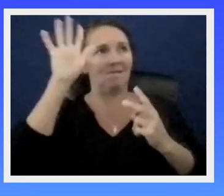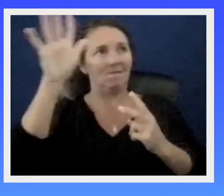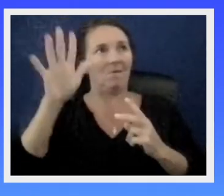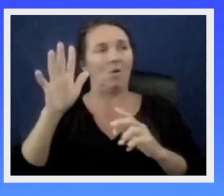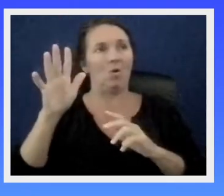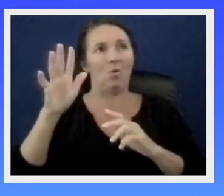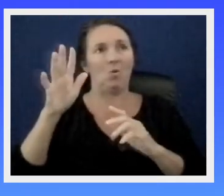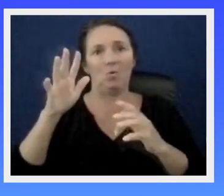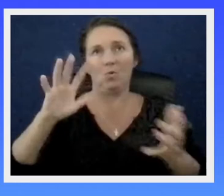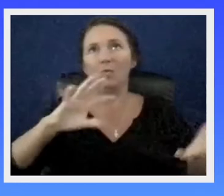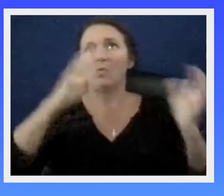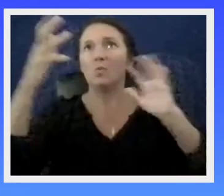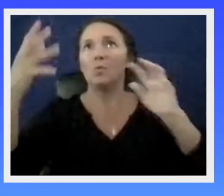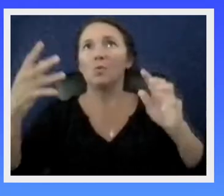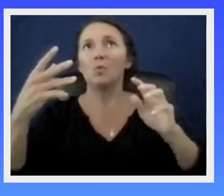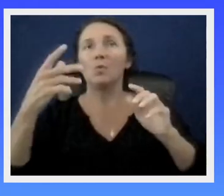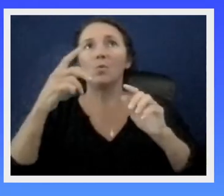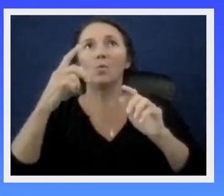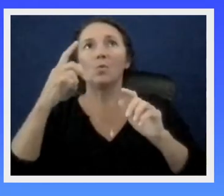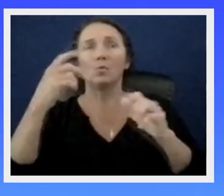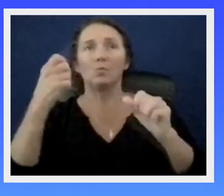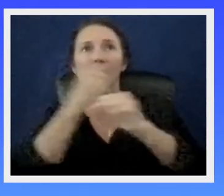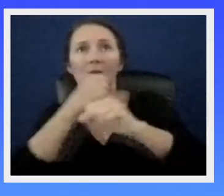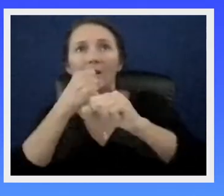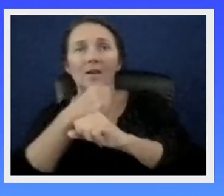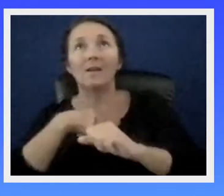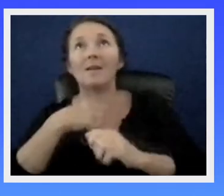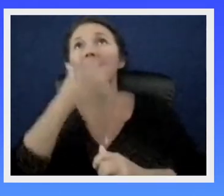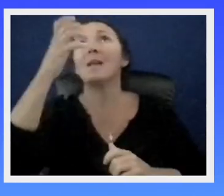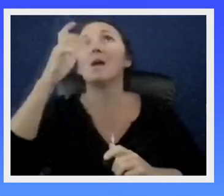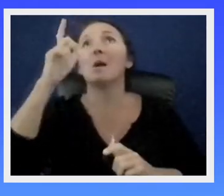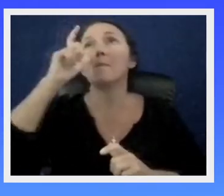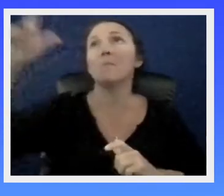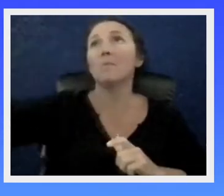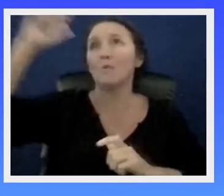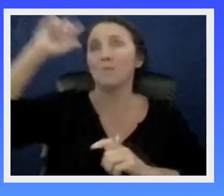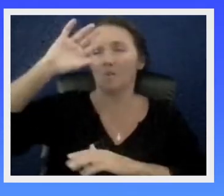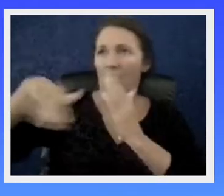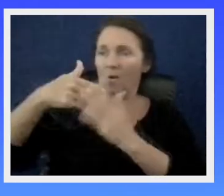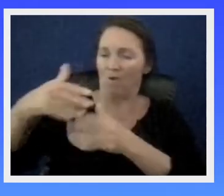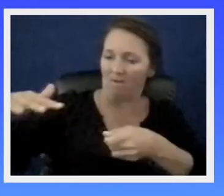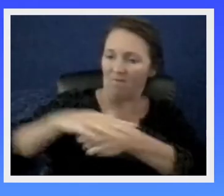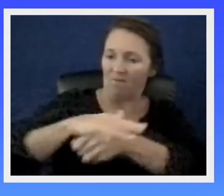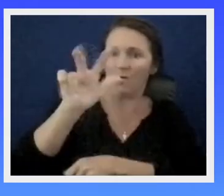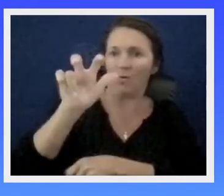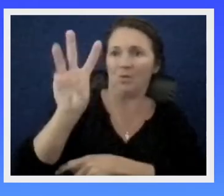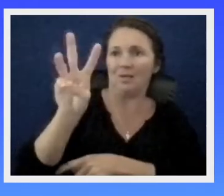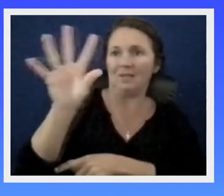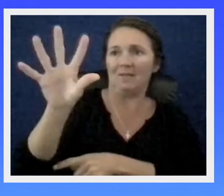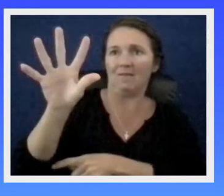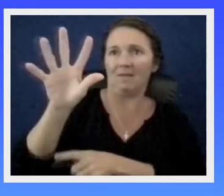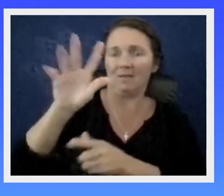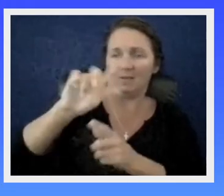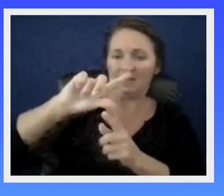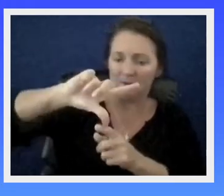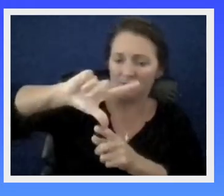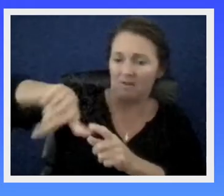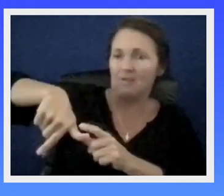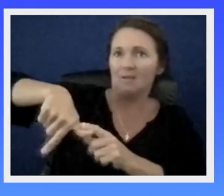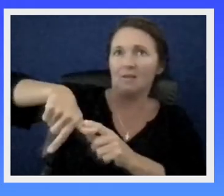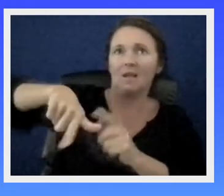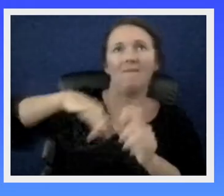yell moon and mean we are full on all 365 degrees of a year.